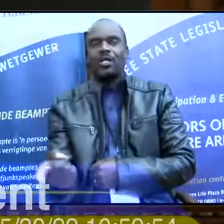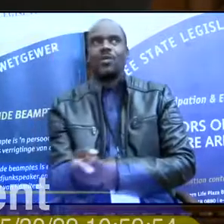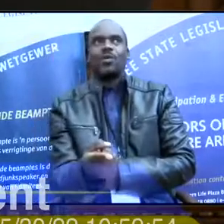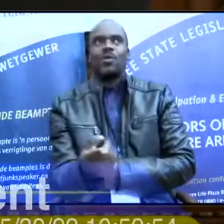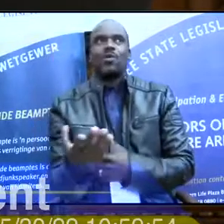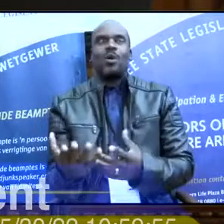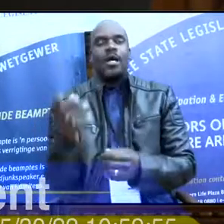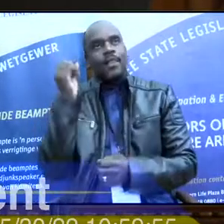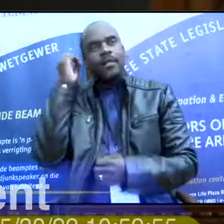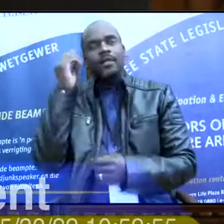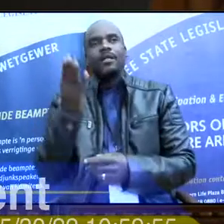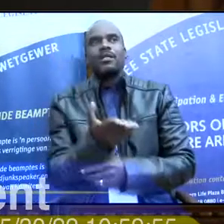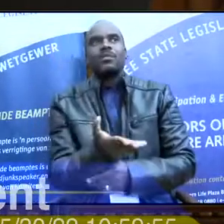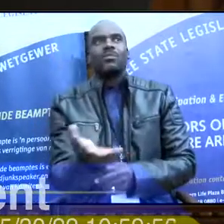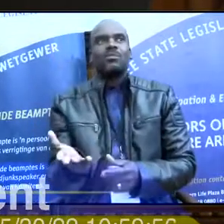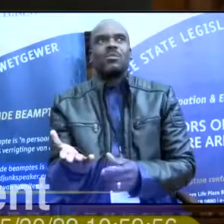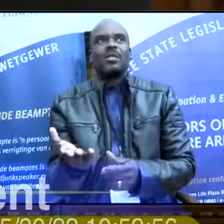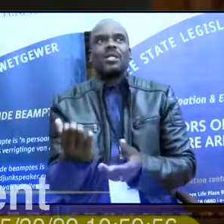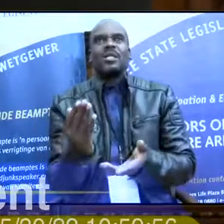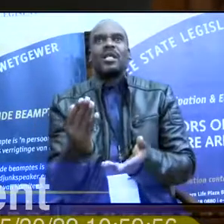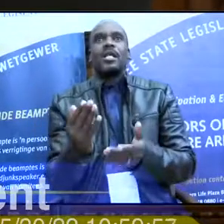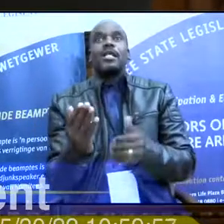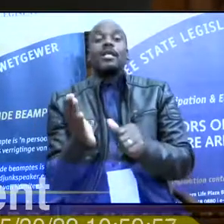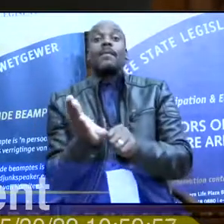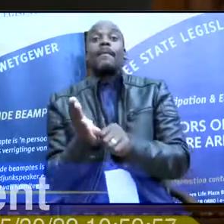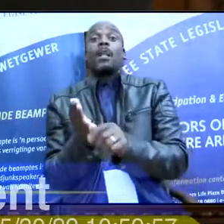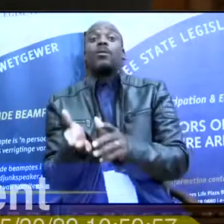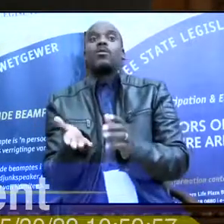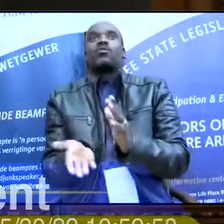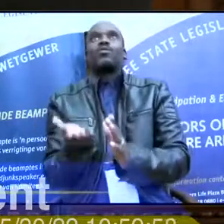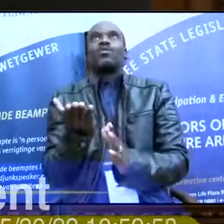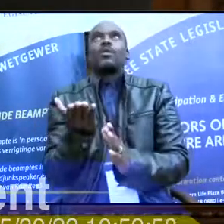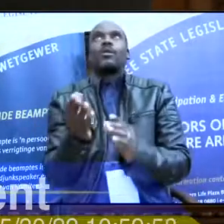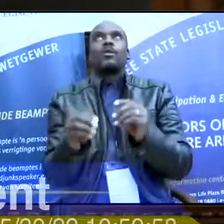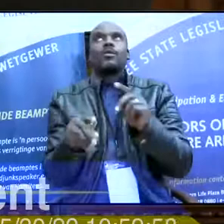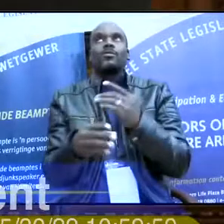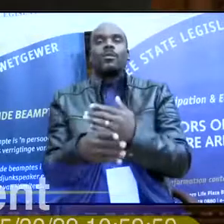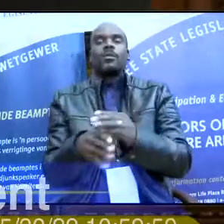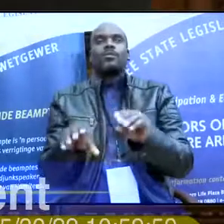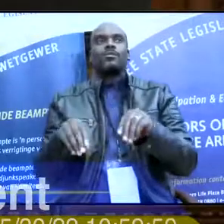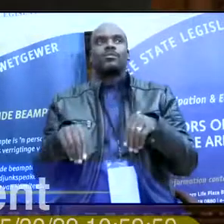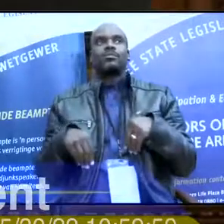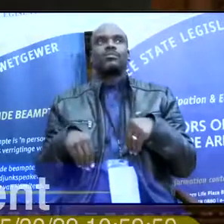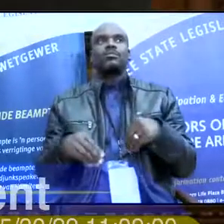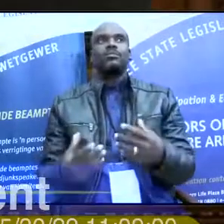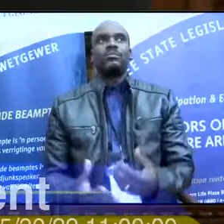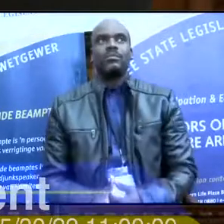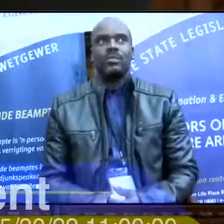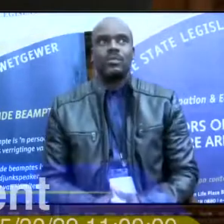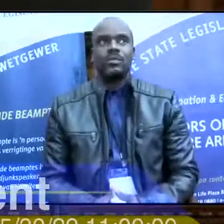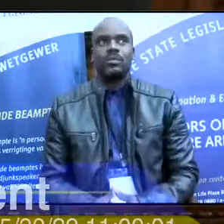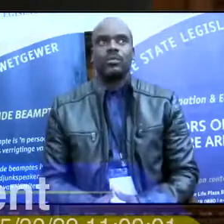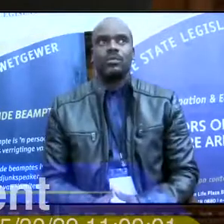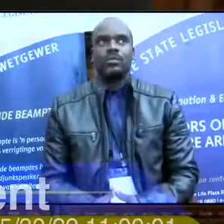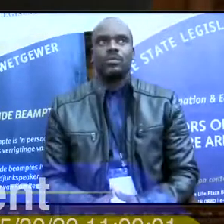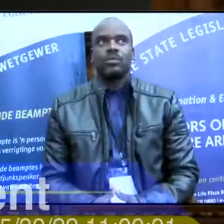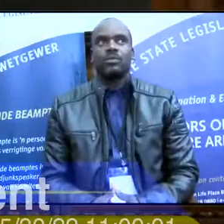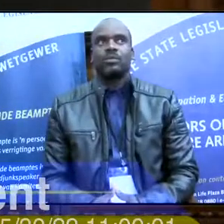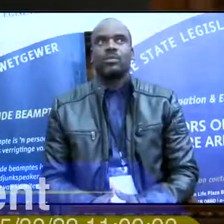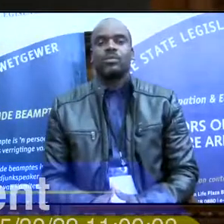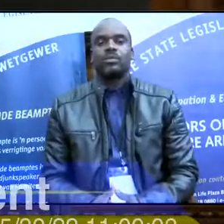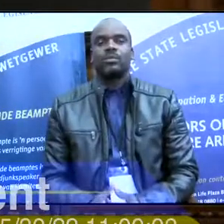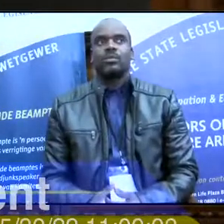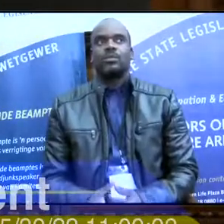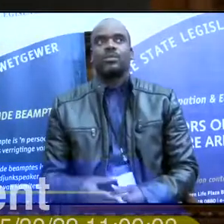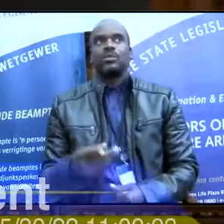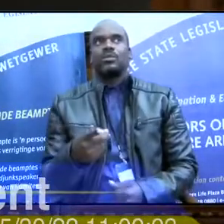were conducted by stats sa to provide us with the correct indices and economic analysis to determine the way we